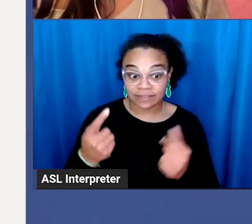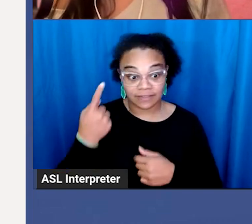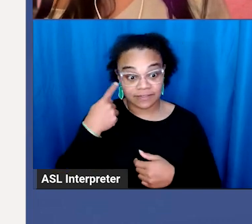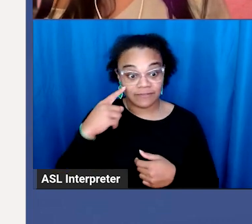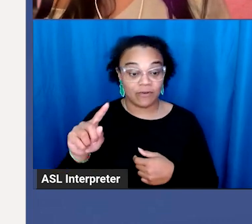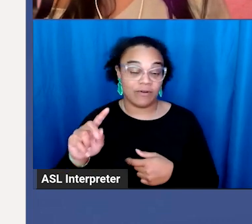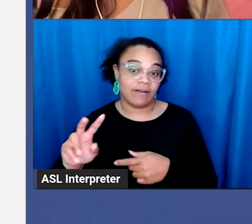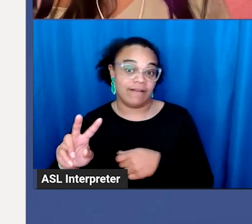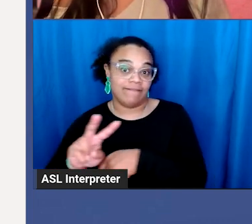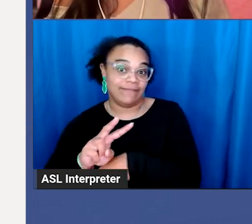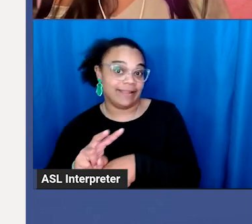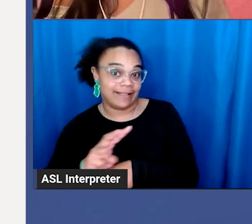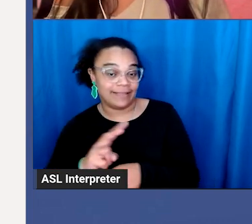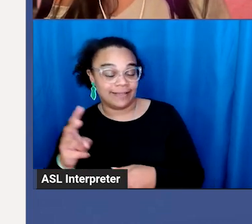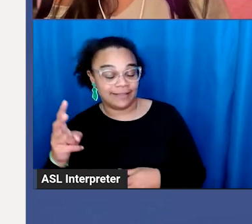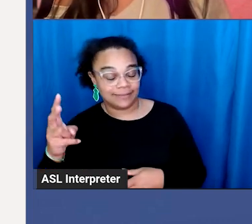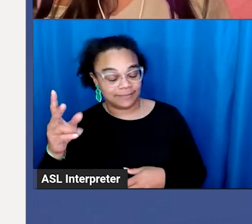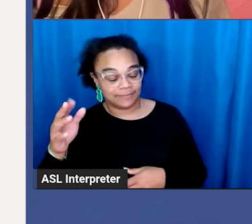for vanilla